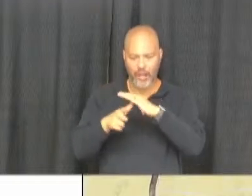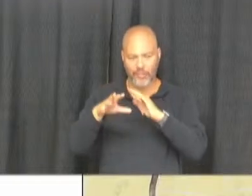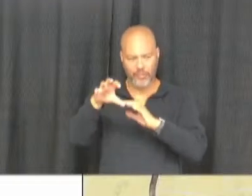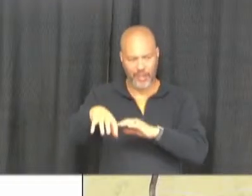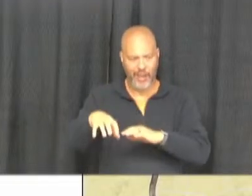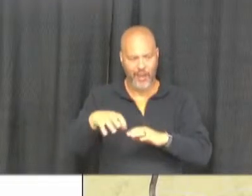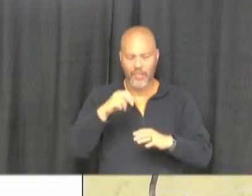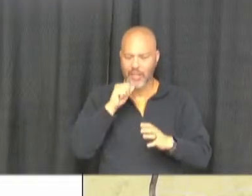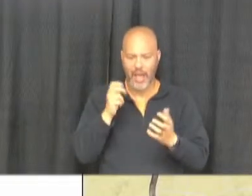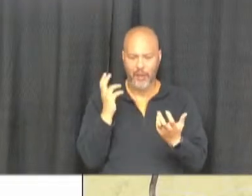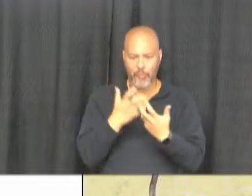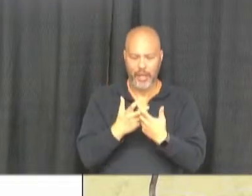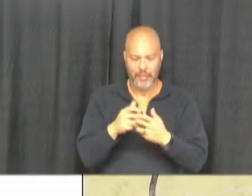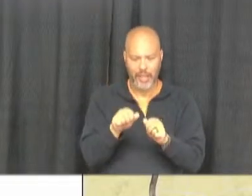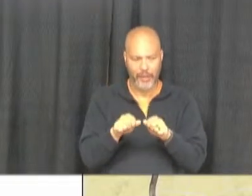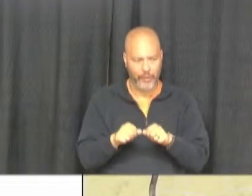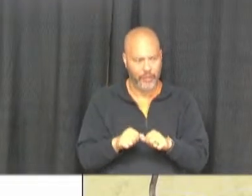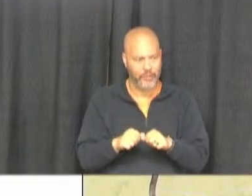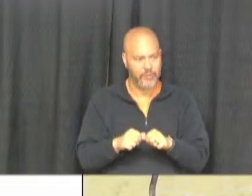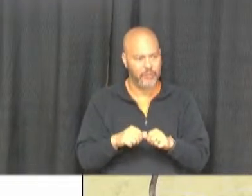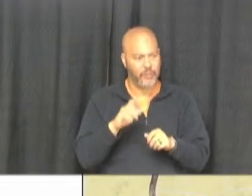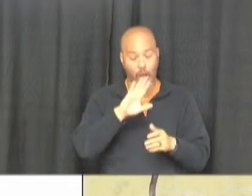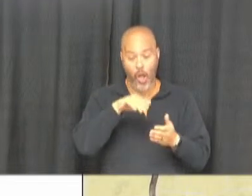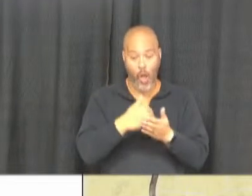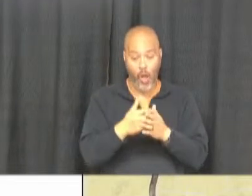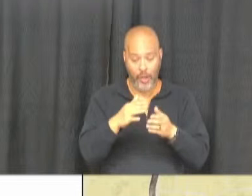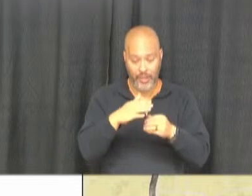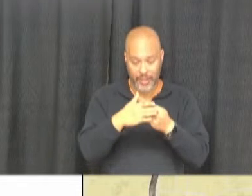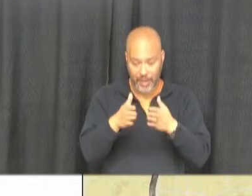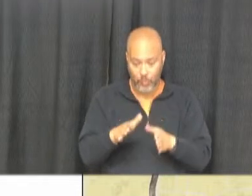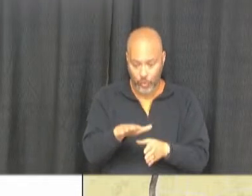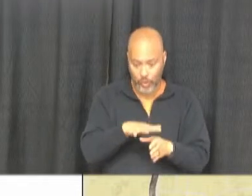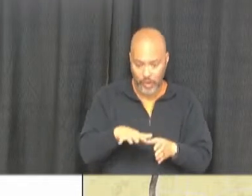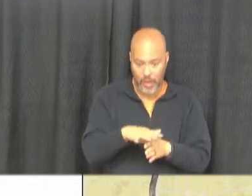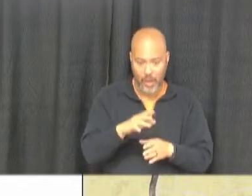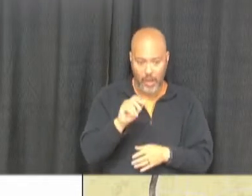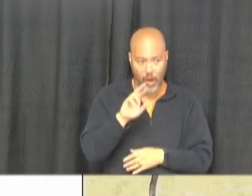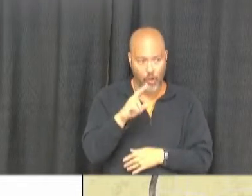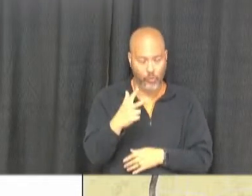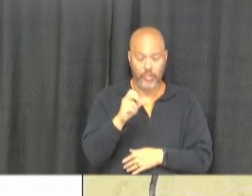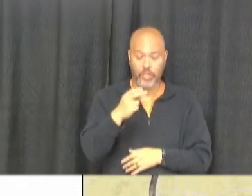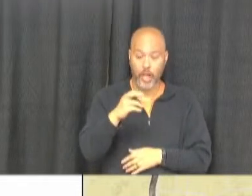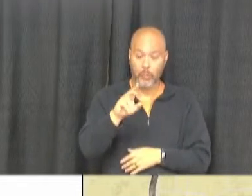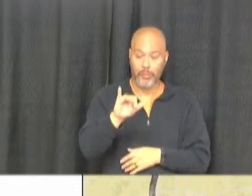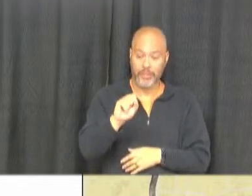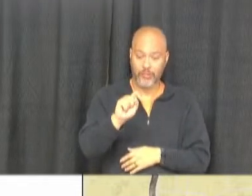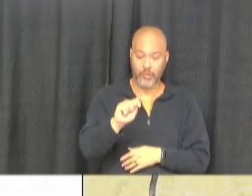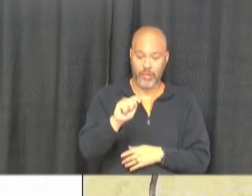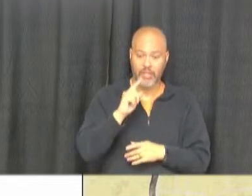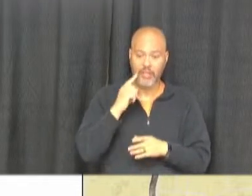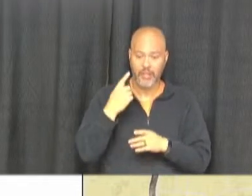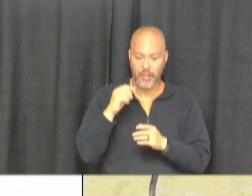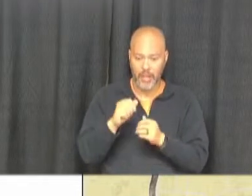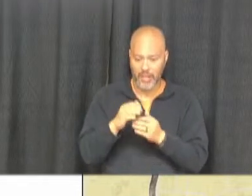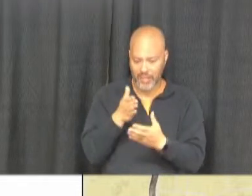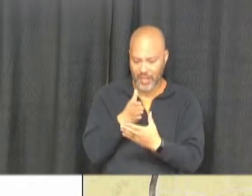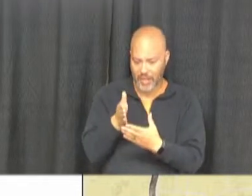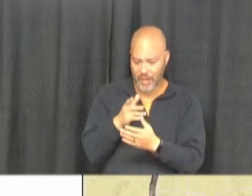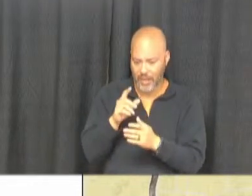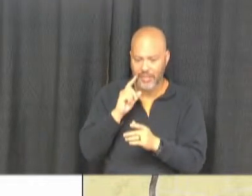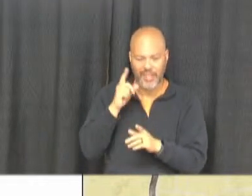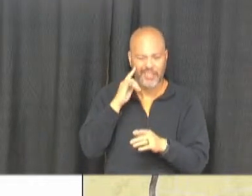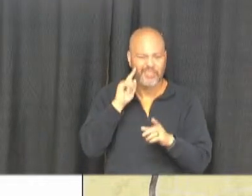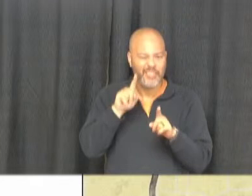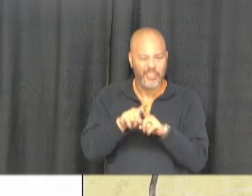And here's the zoning. This entire neighborhood back here is R3. Shelby Street, which is the sort of sister street to Cave Street, just to the